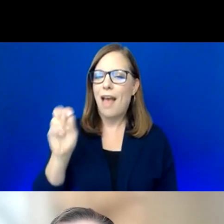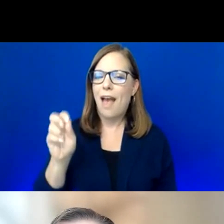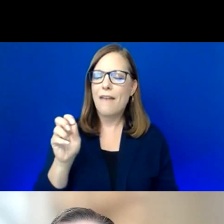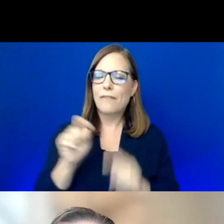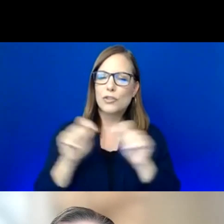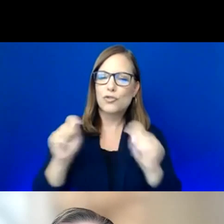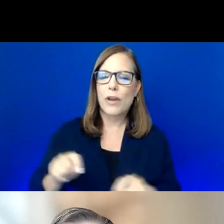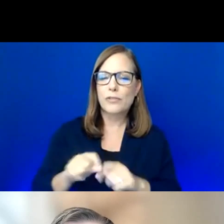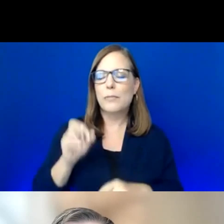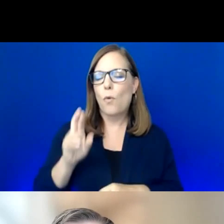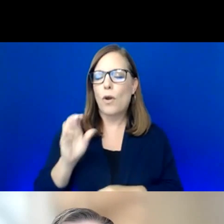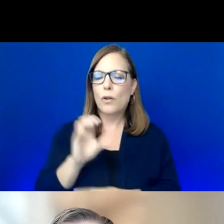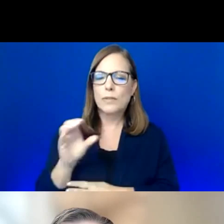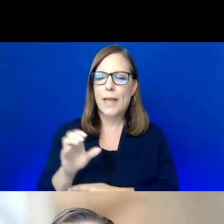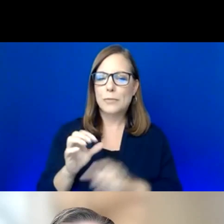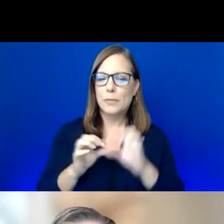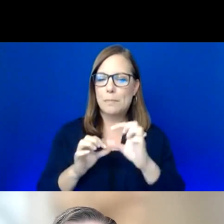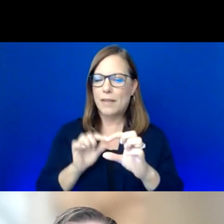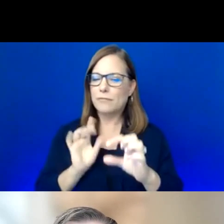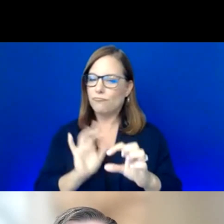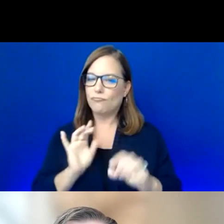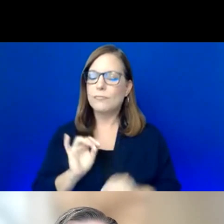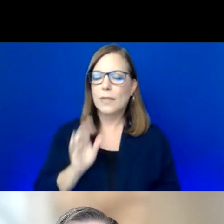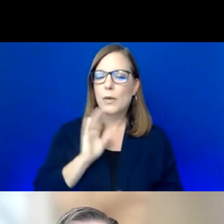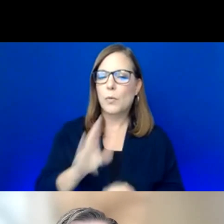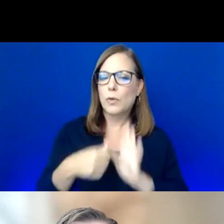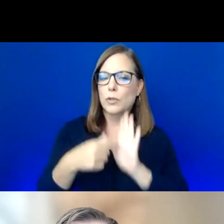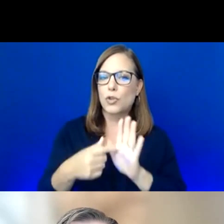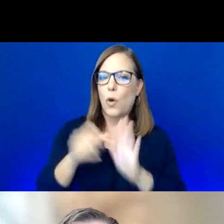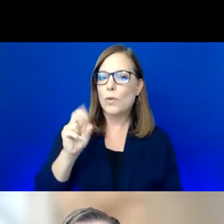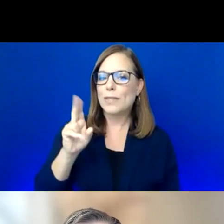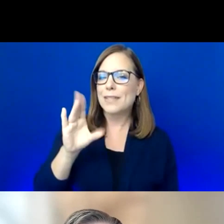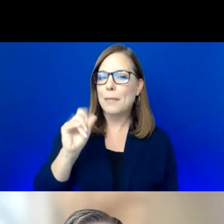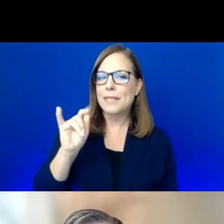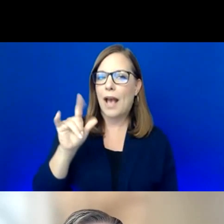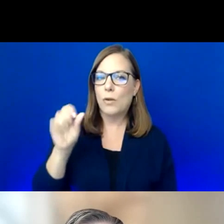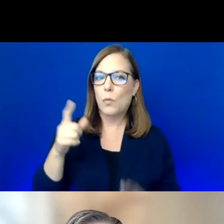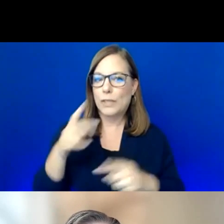on your toolbar and select show subtitle from the menu that pops up.